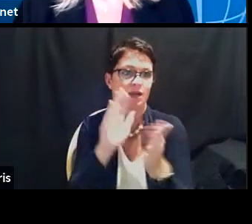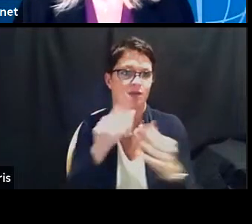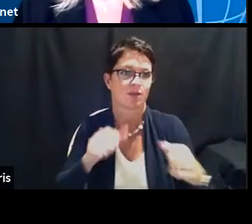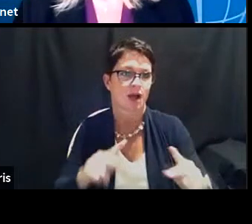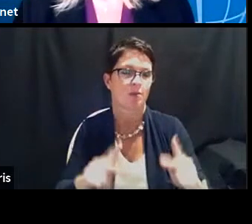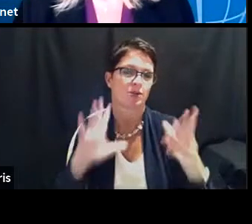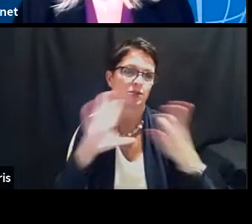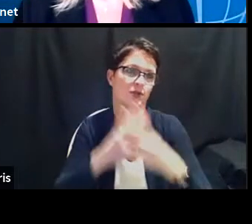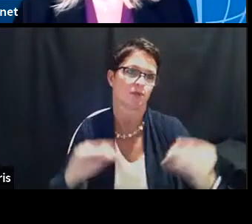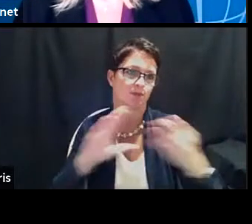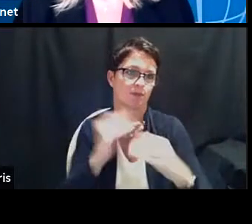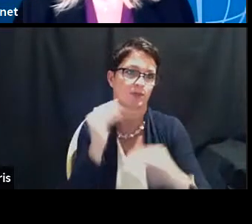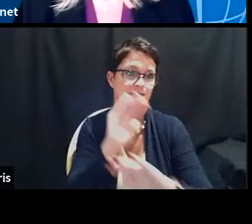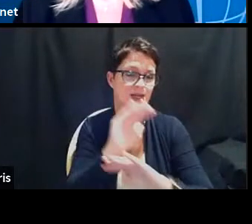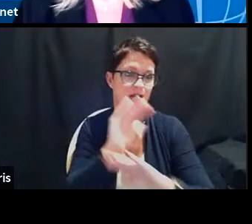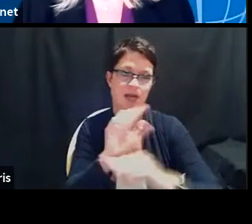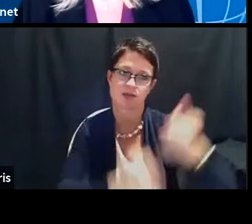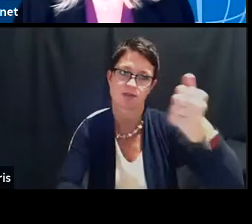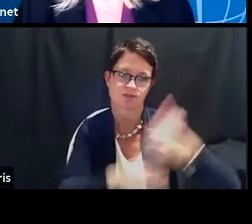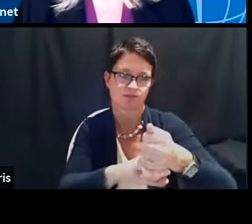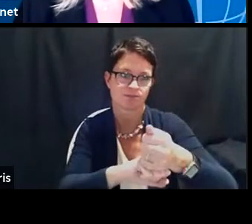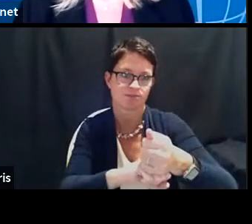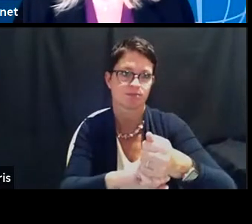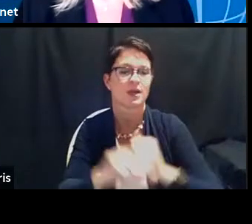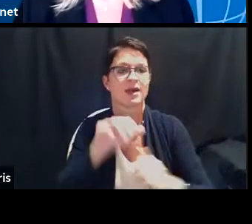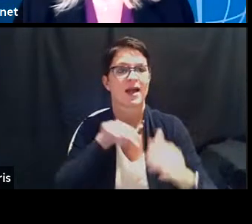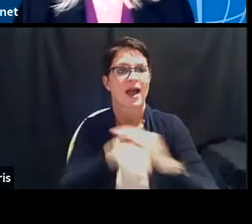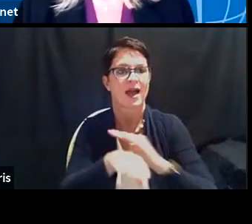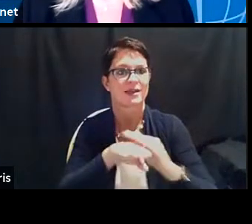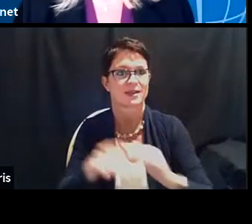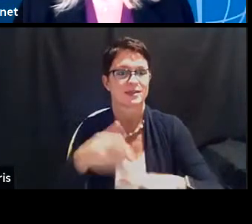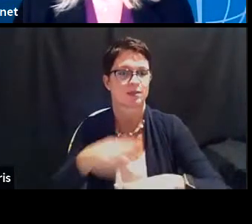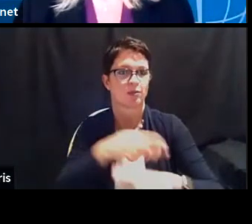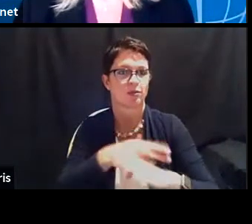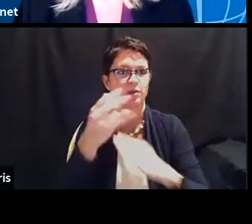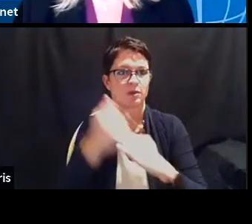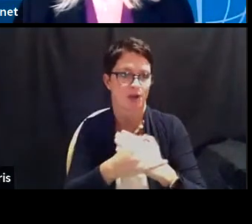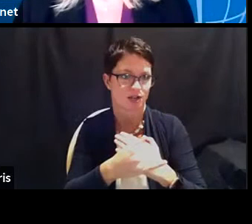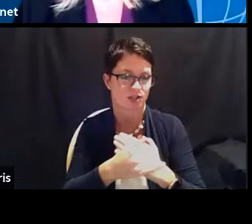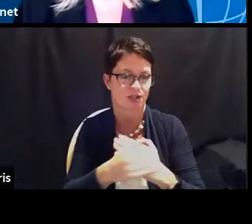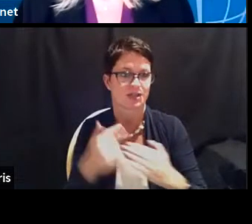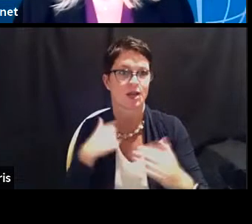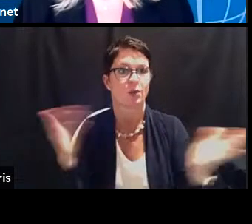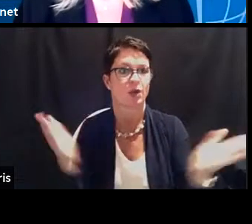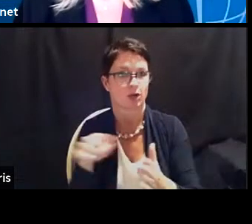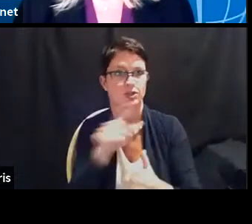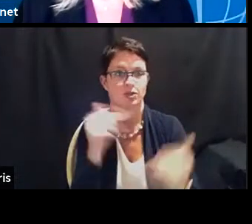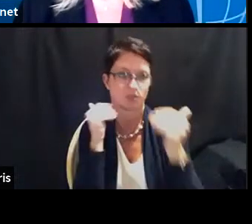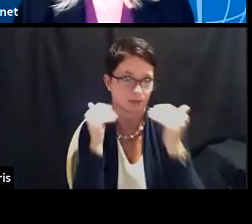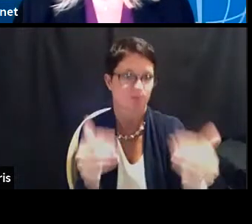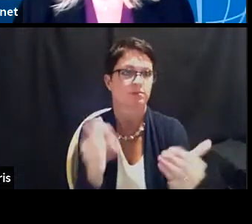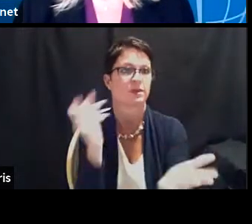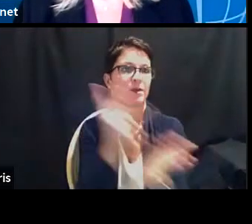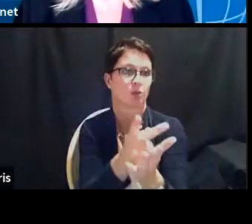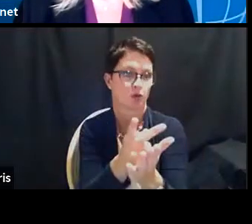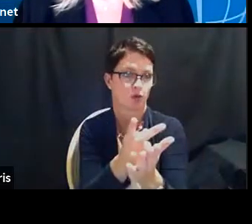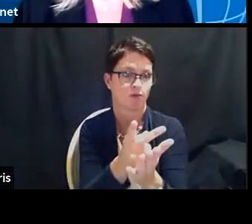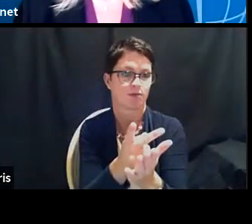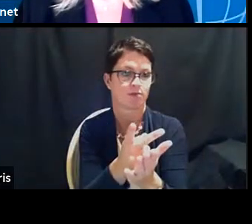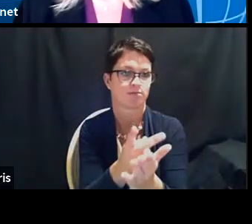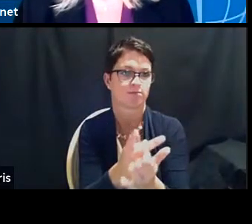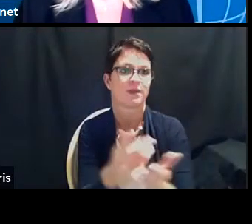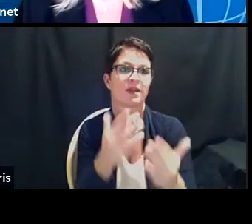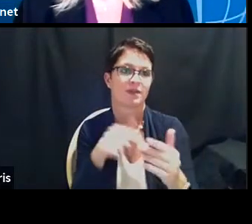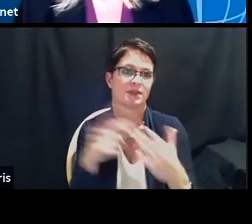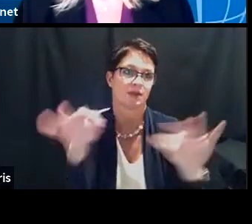to testify in support of the LaGuardia Access Improvement Project, and we urge you to approve this important project.